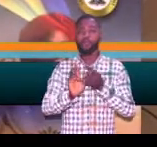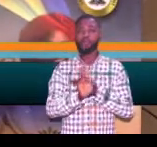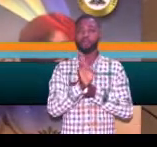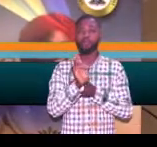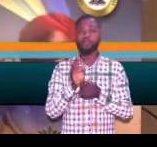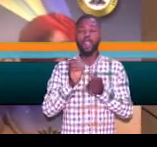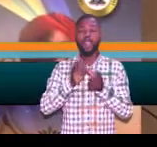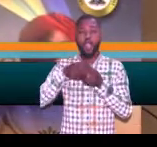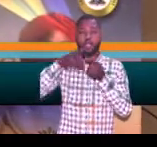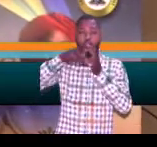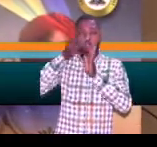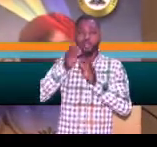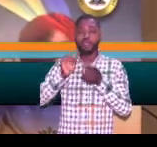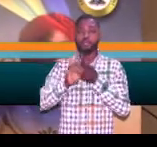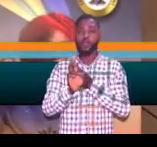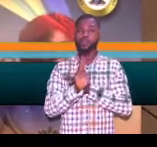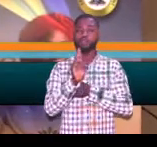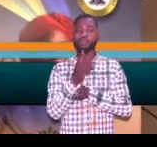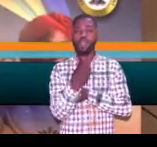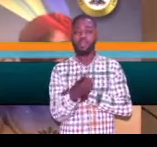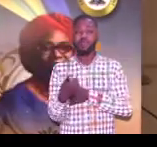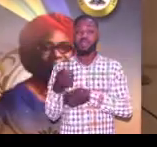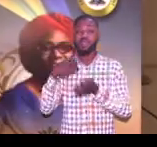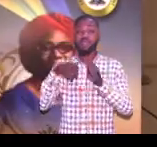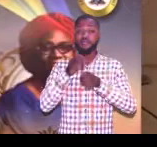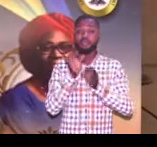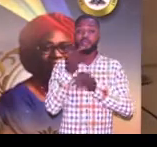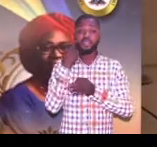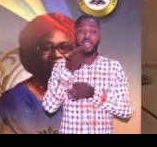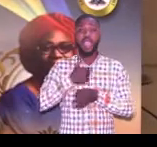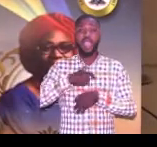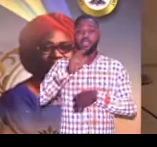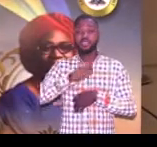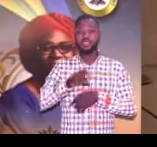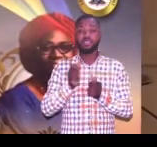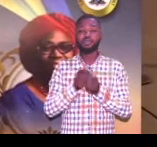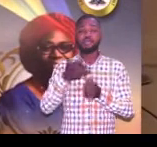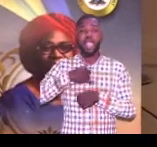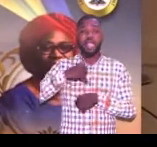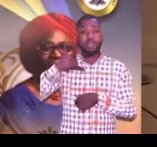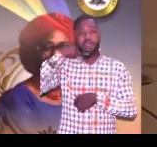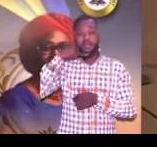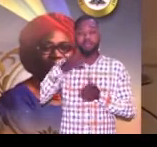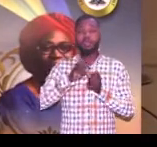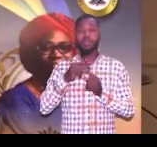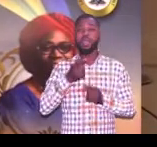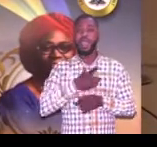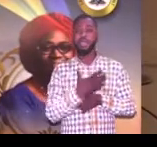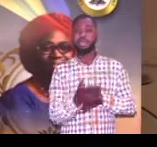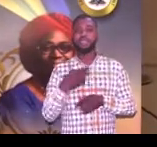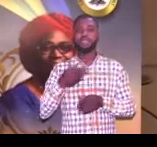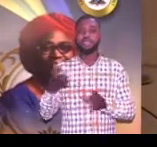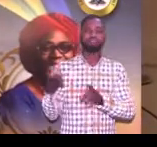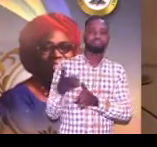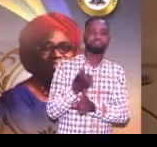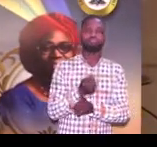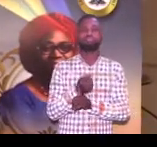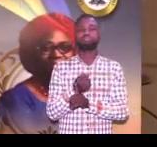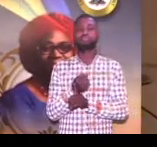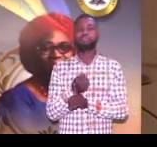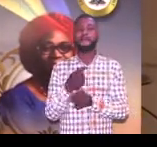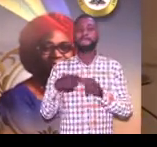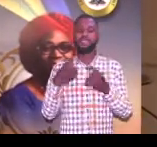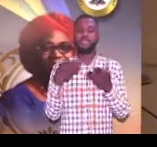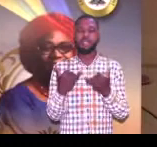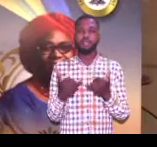use, or students to use, devices. In fact, if you see any child with any phone or anything, they are always seized, and you